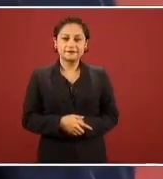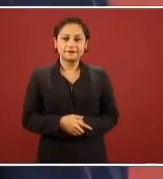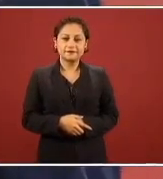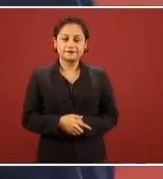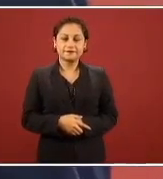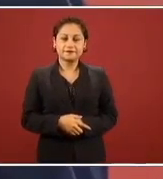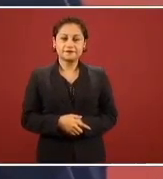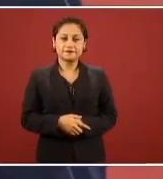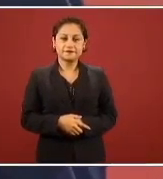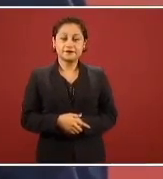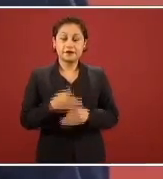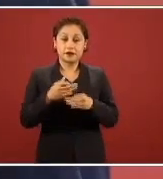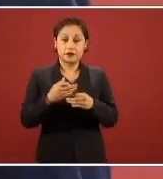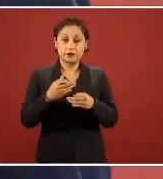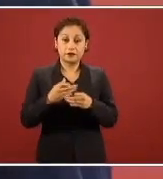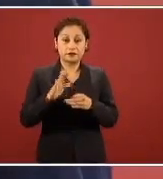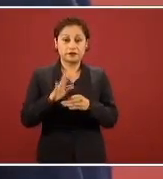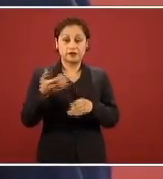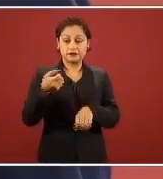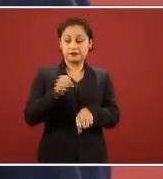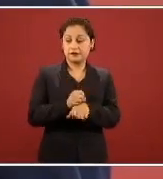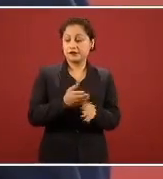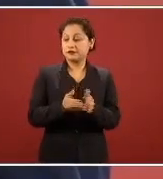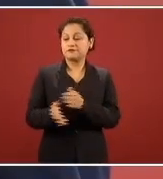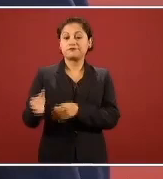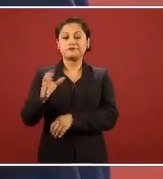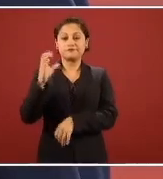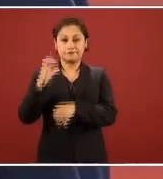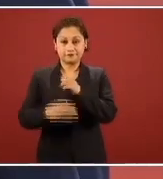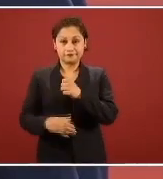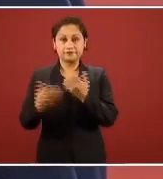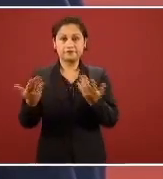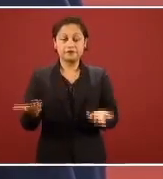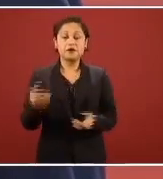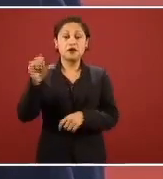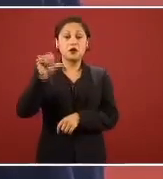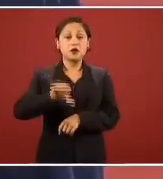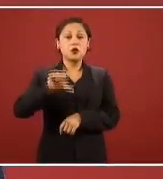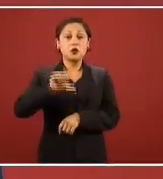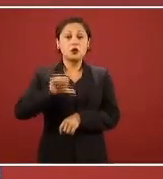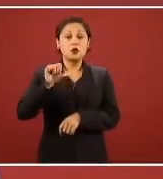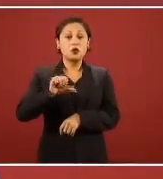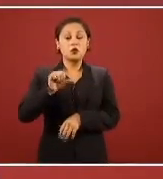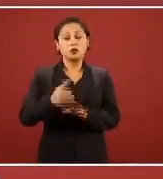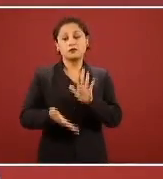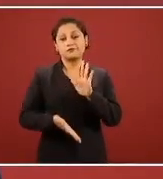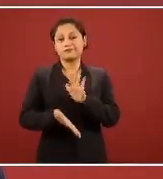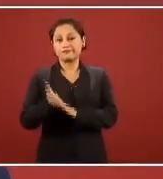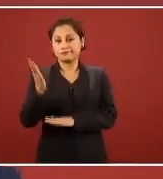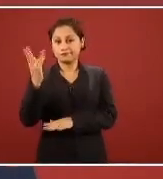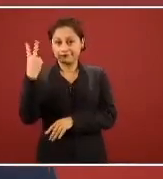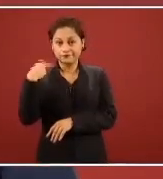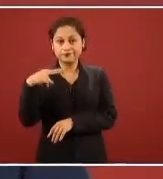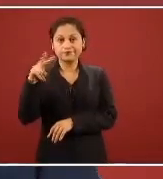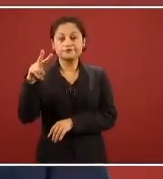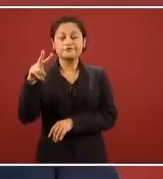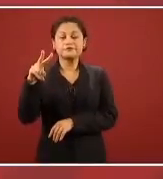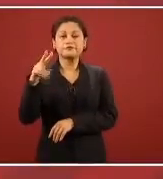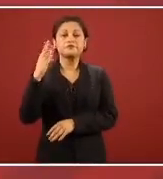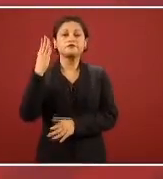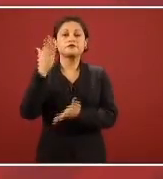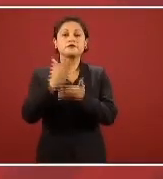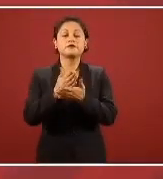Terminando la semana, vamos a hacer una gira. El día de hoy comenzamos. Vamos a